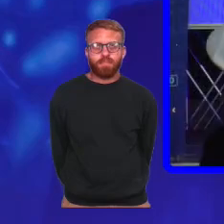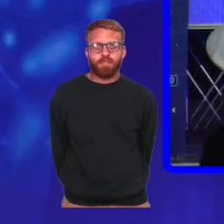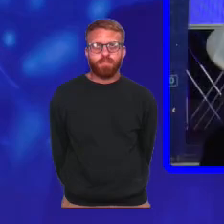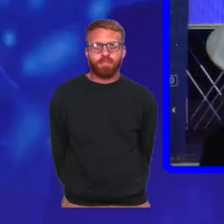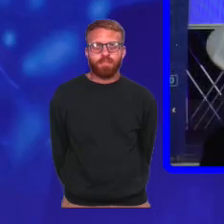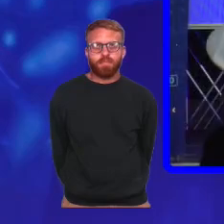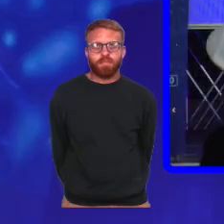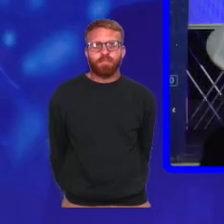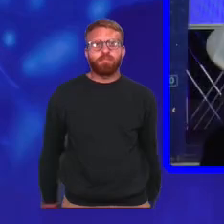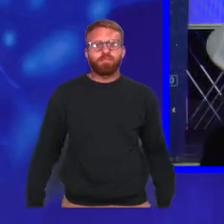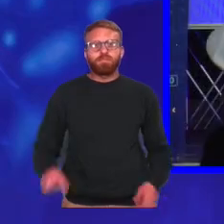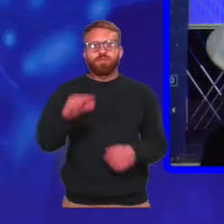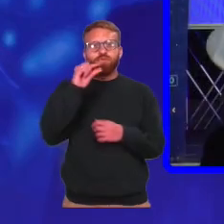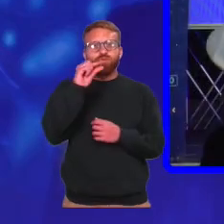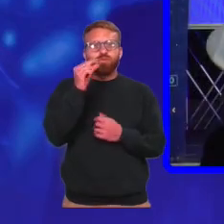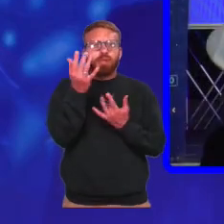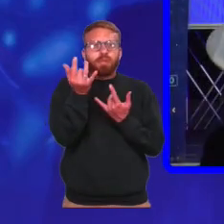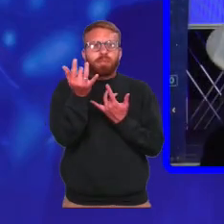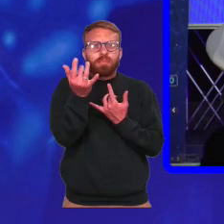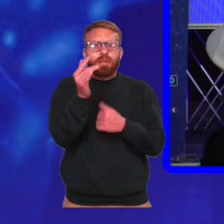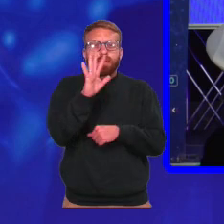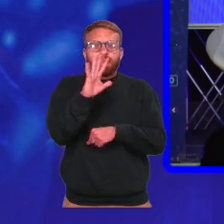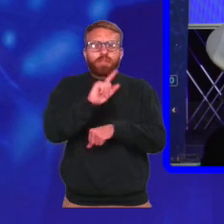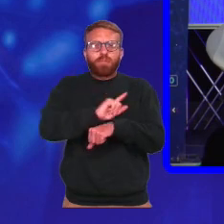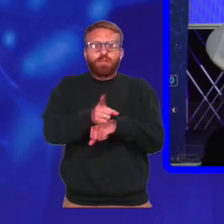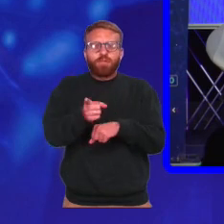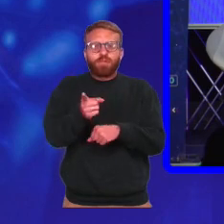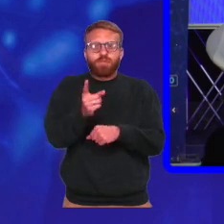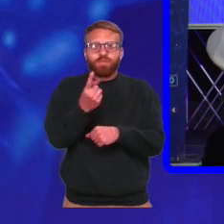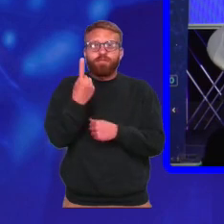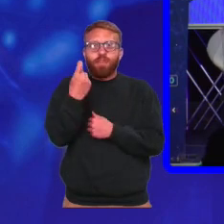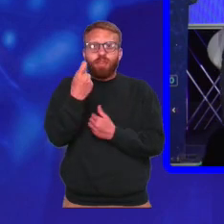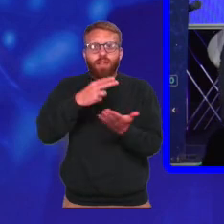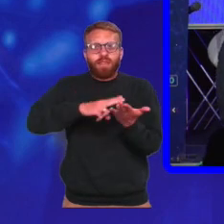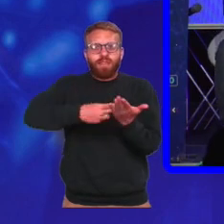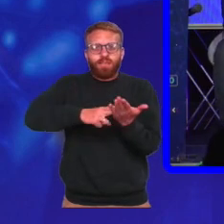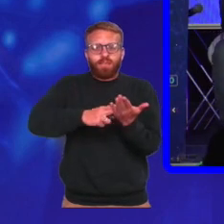Vamos a esperar 5 minutos que creo que hay falta el traductor, entonces.